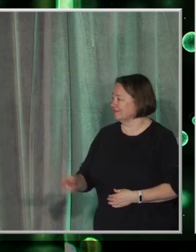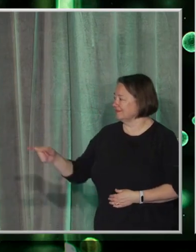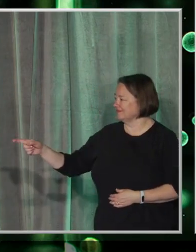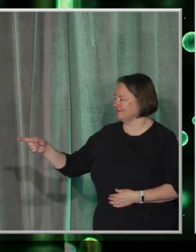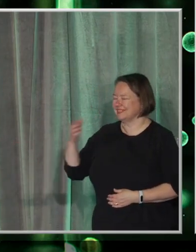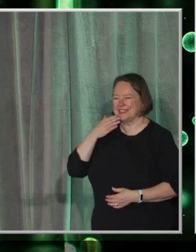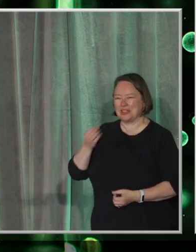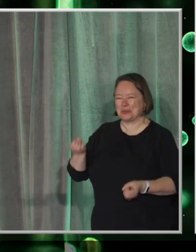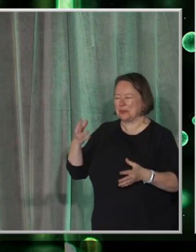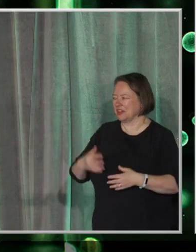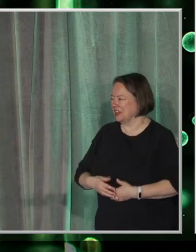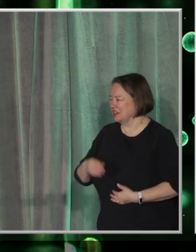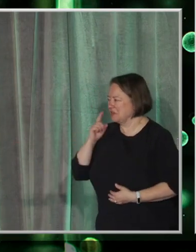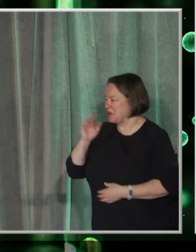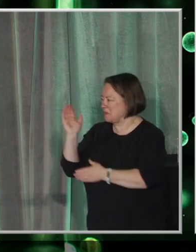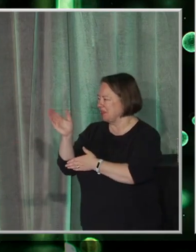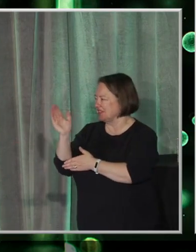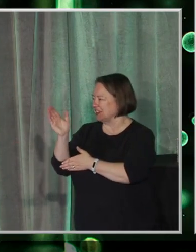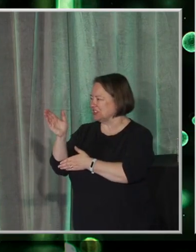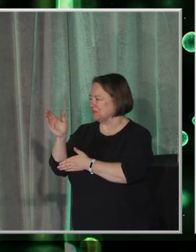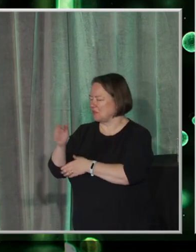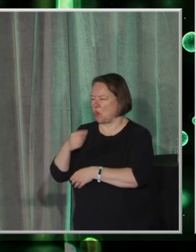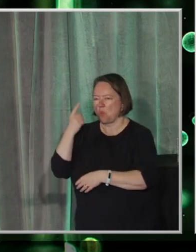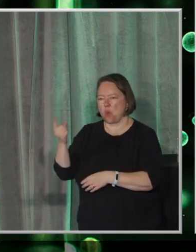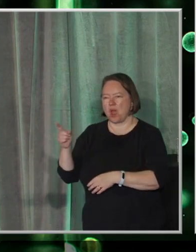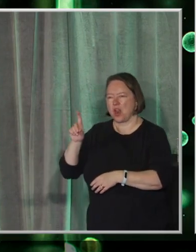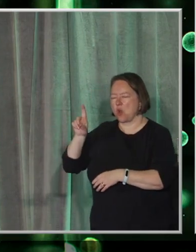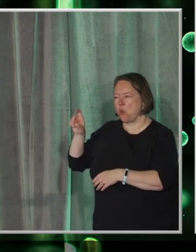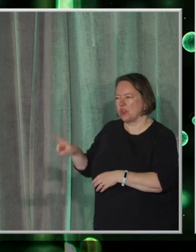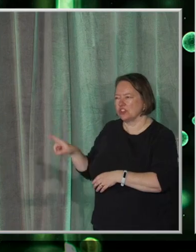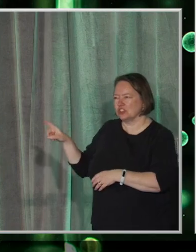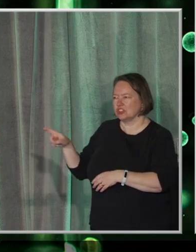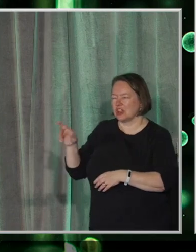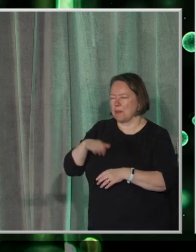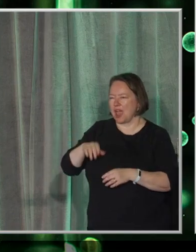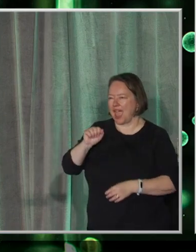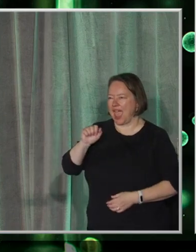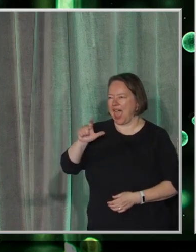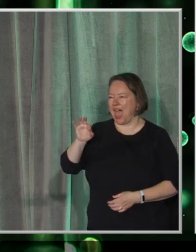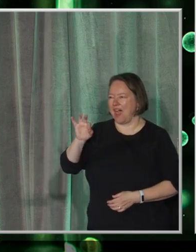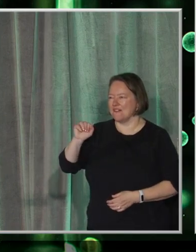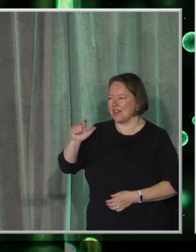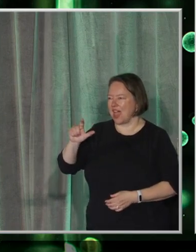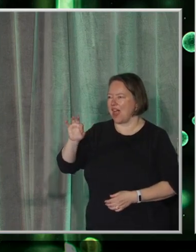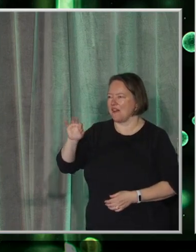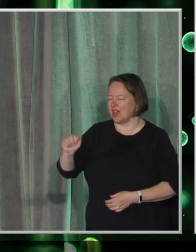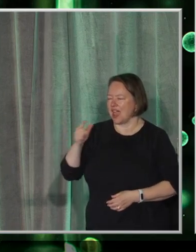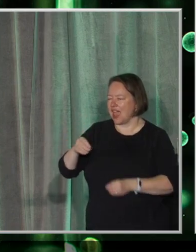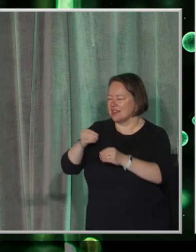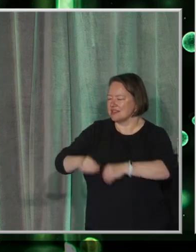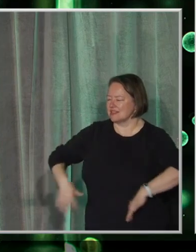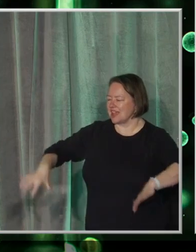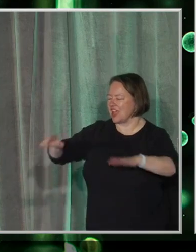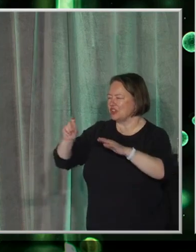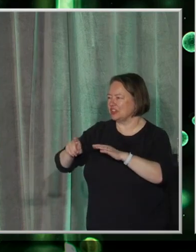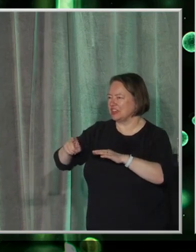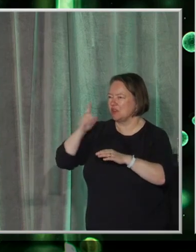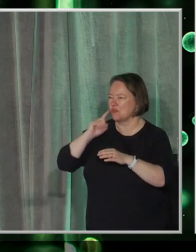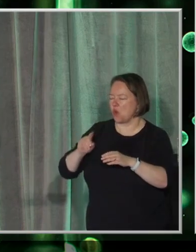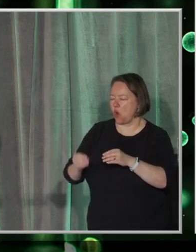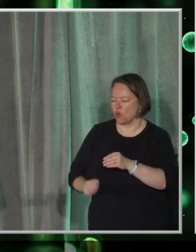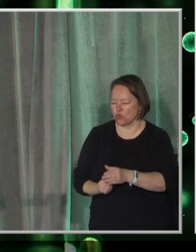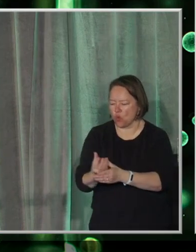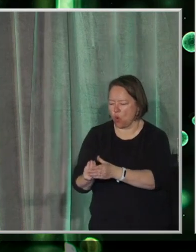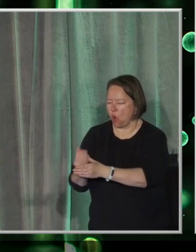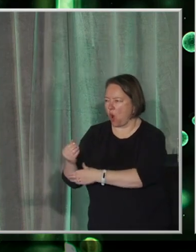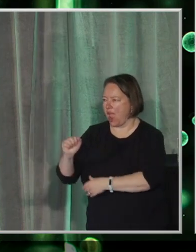Thanks very much for your presentation. One question for you is around the alfalfa and the land needed to grow the